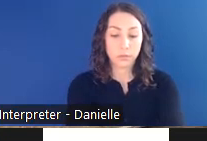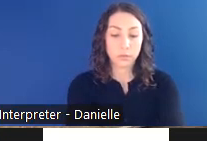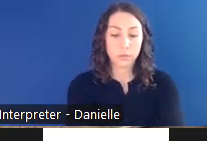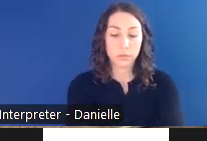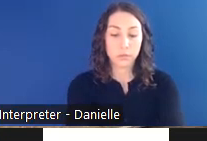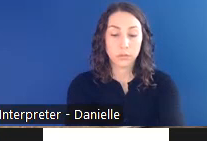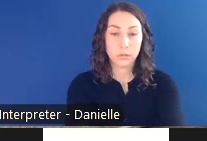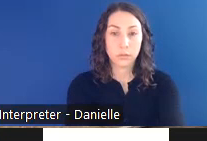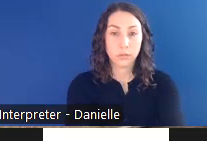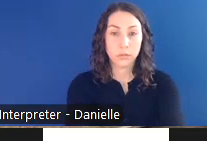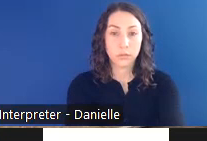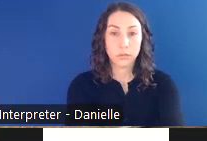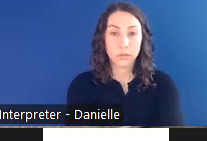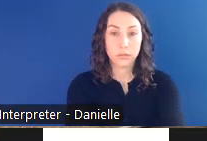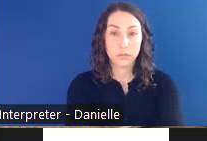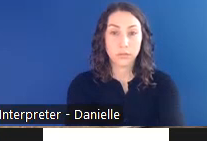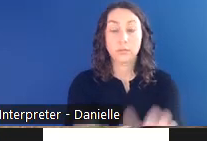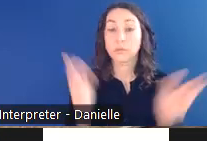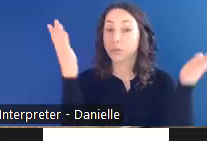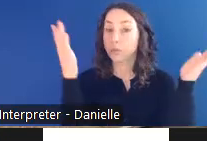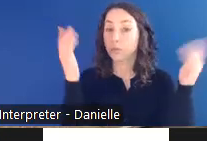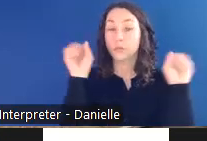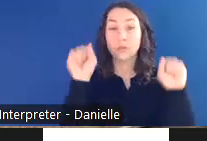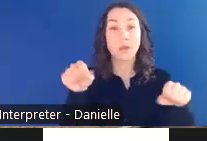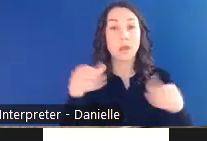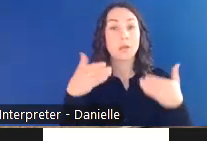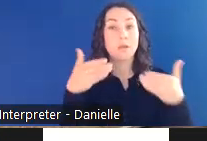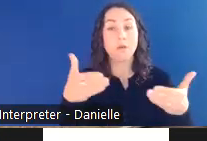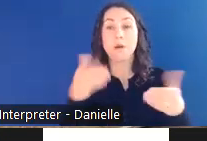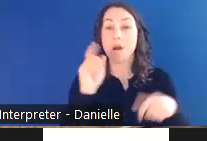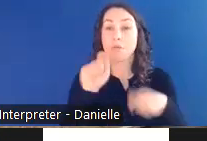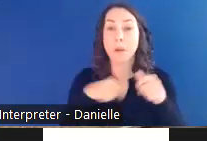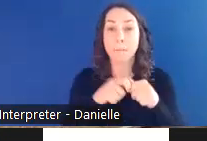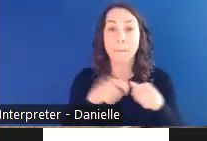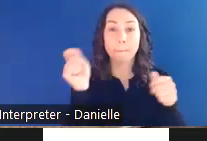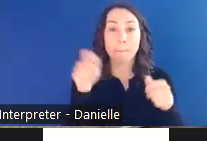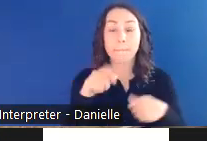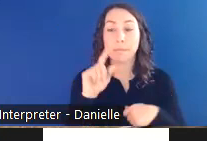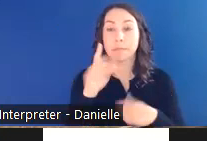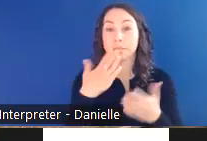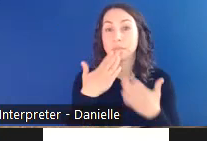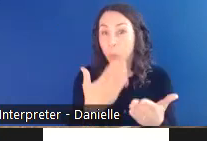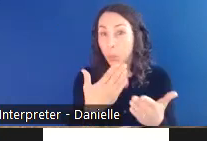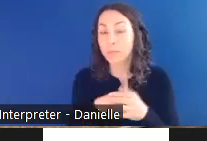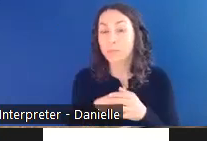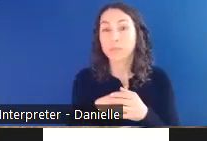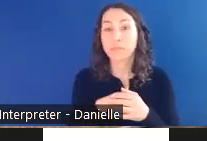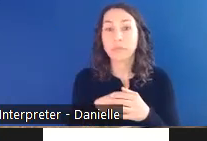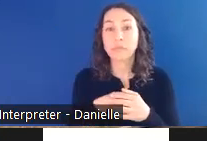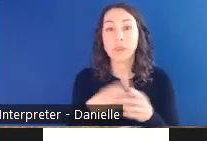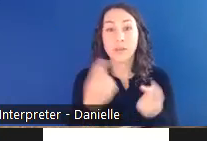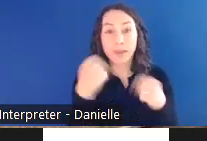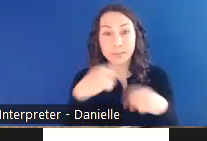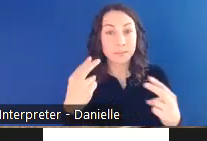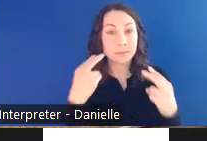Okay, we can go ahead and wrap up for today then. Just want to thank everyone for attending, and thank you